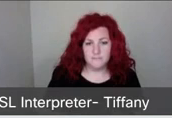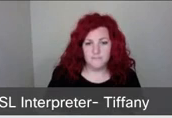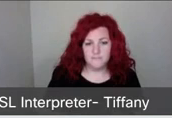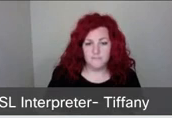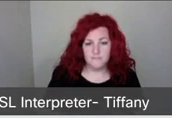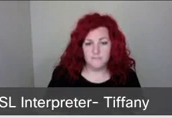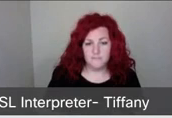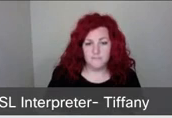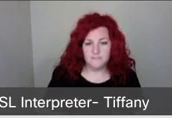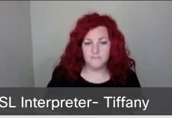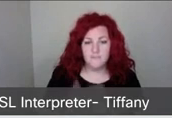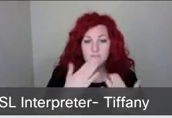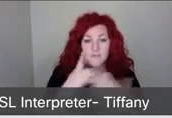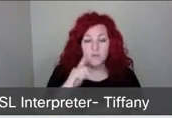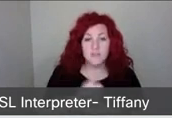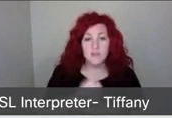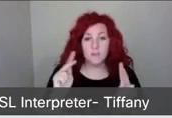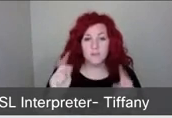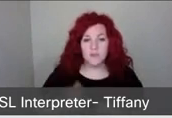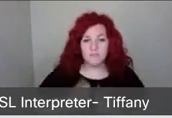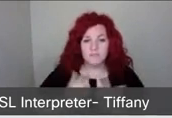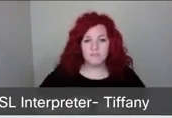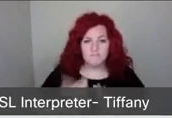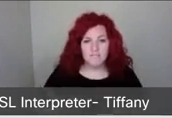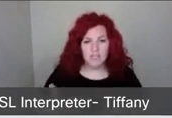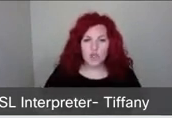Thanks for setting this up so that people could express themselves here.